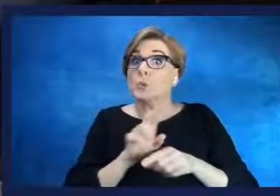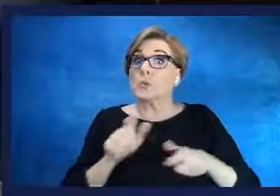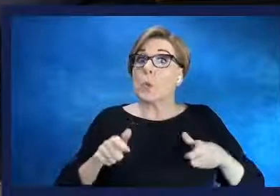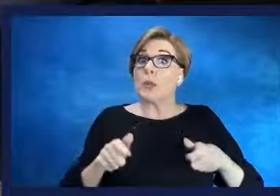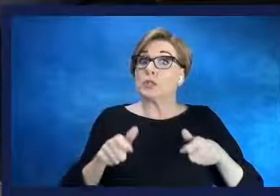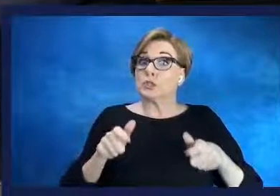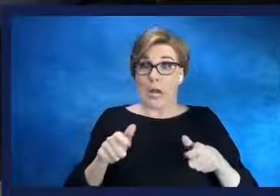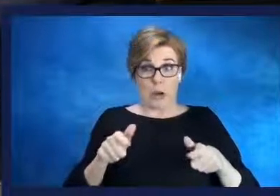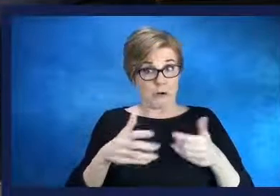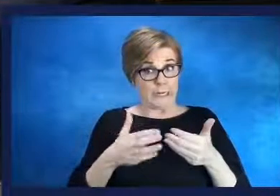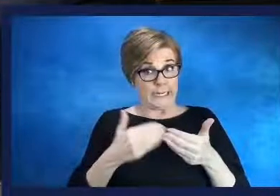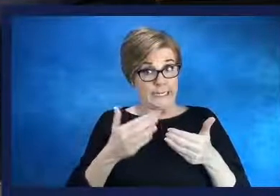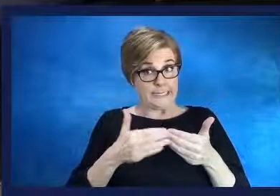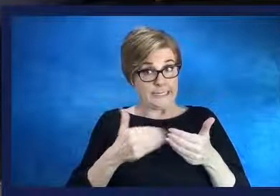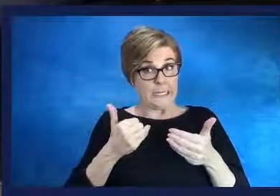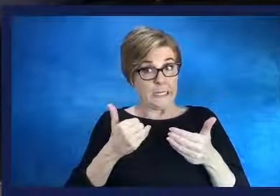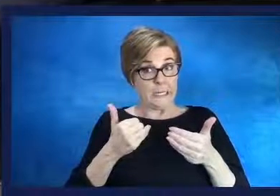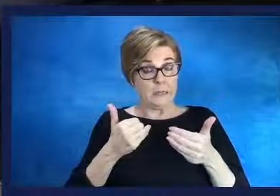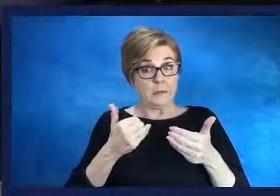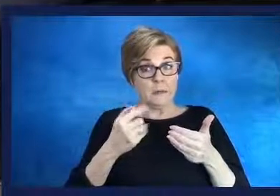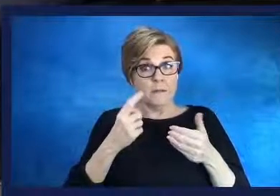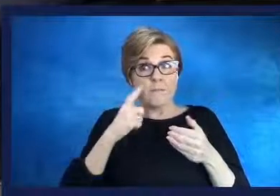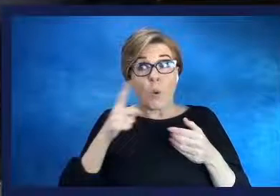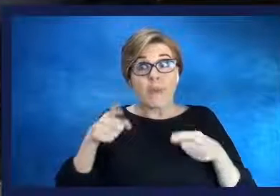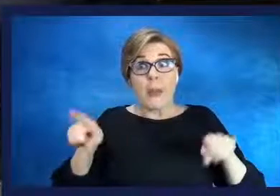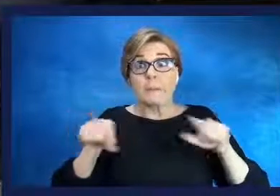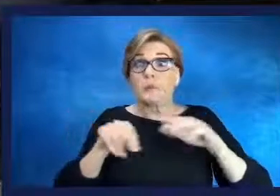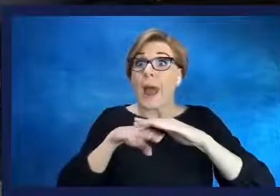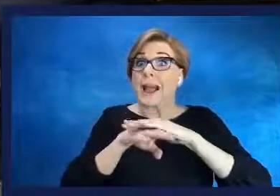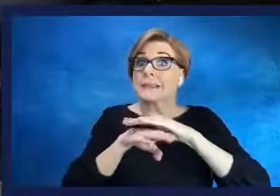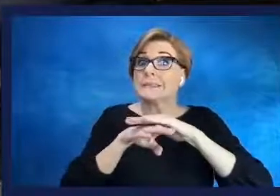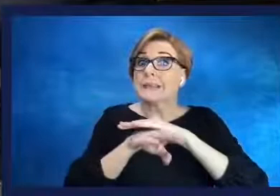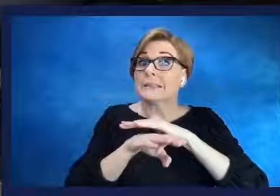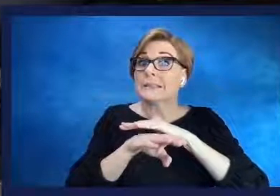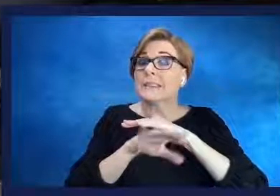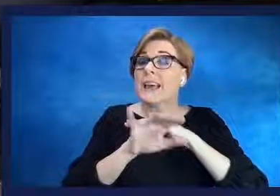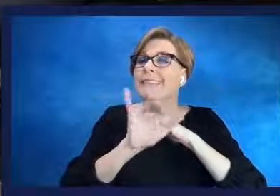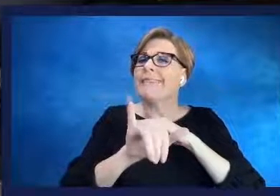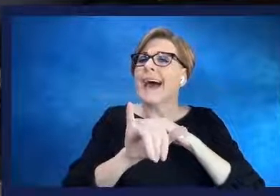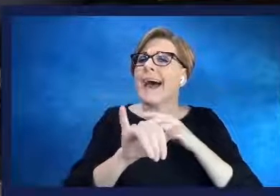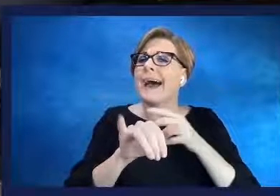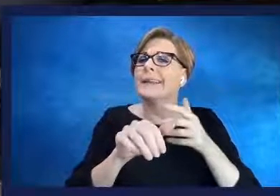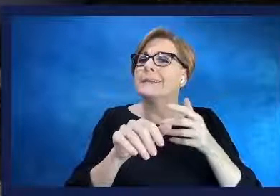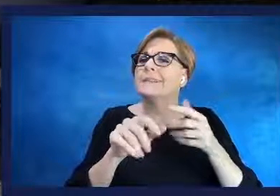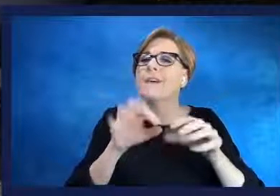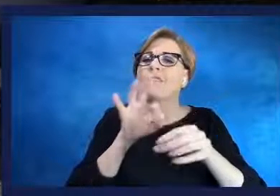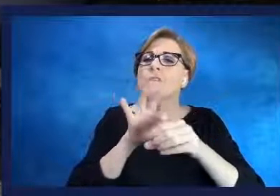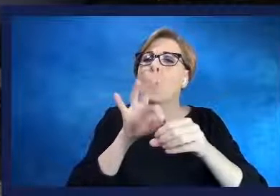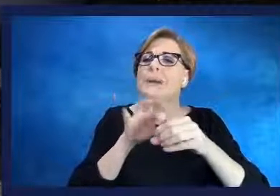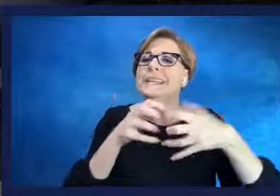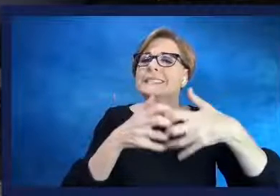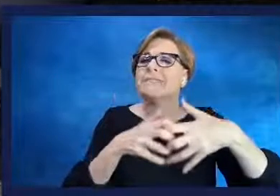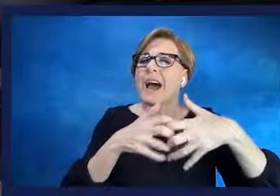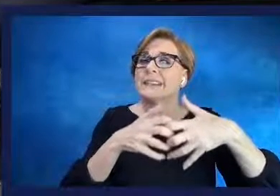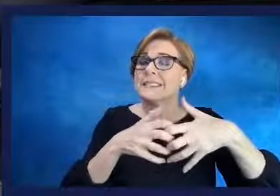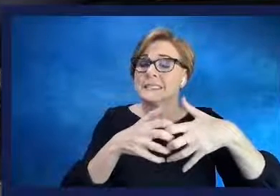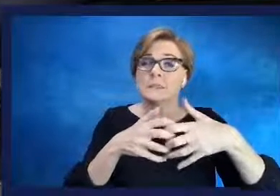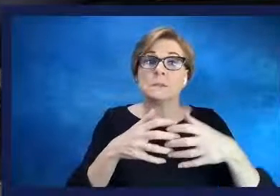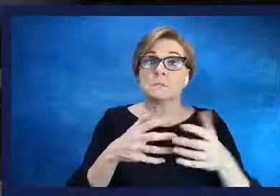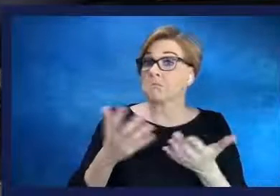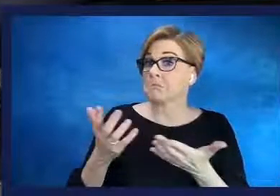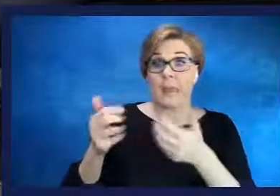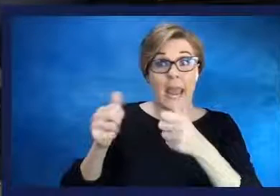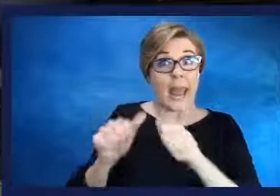our accessible voting device? Well, I would say not just on Election Day, anytime we're offering in-person